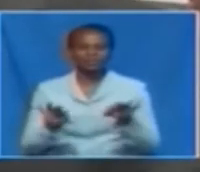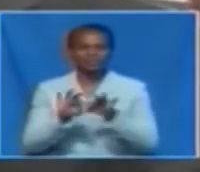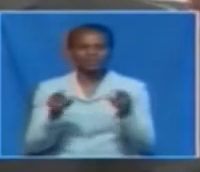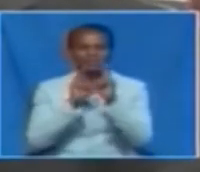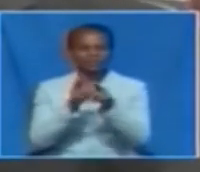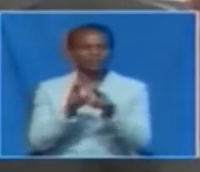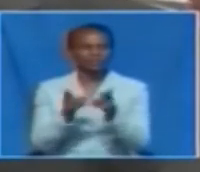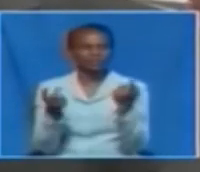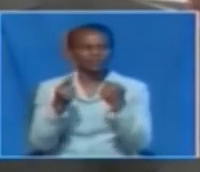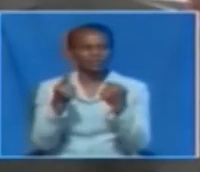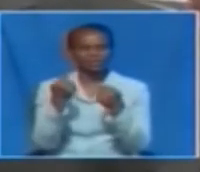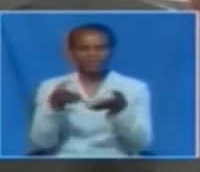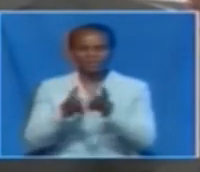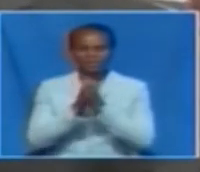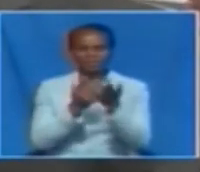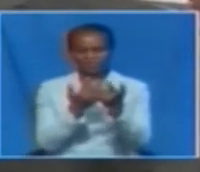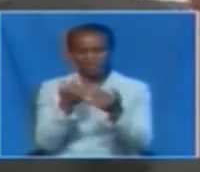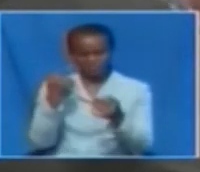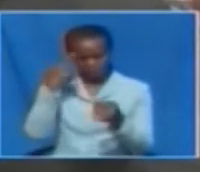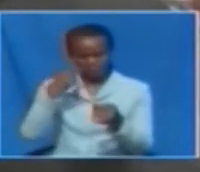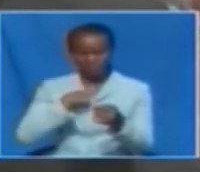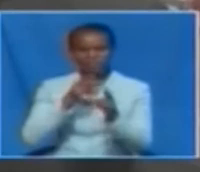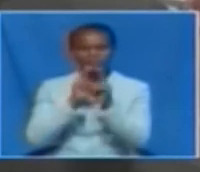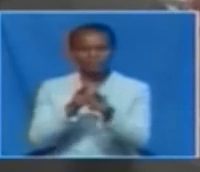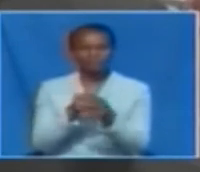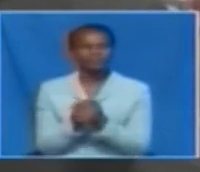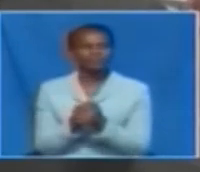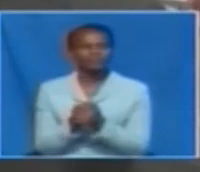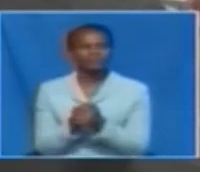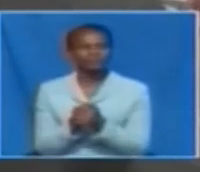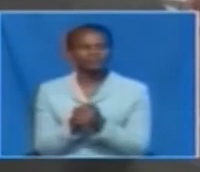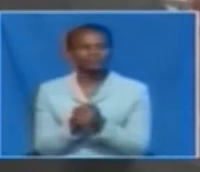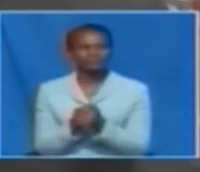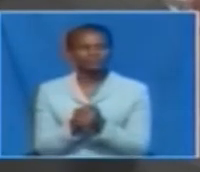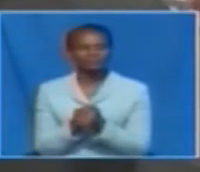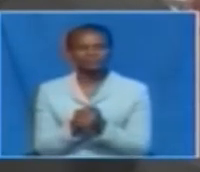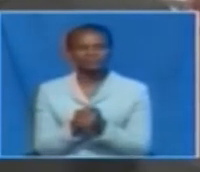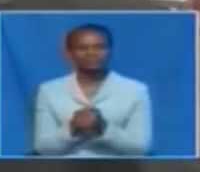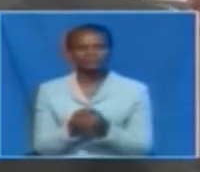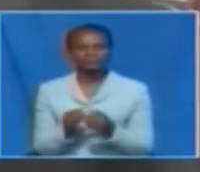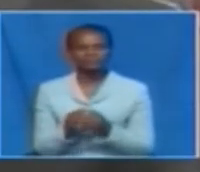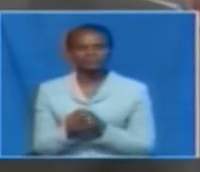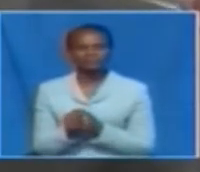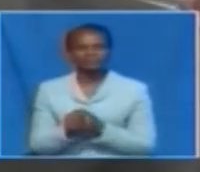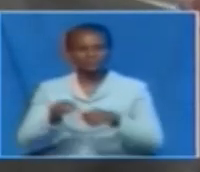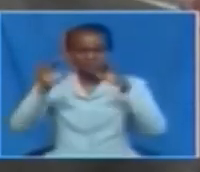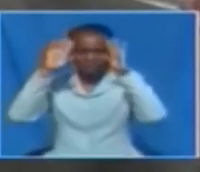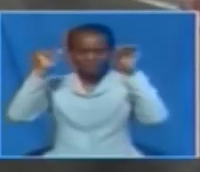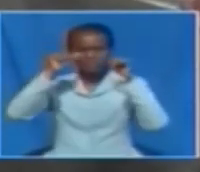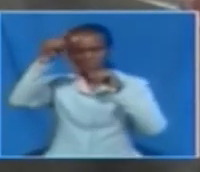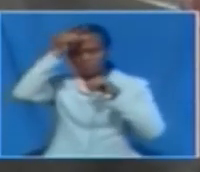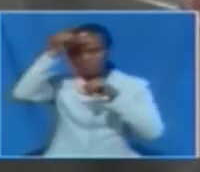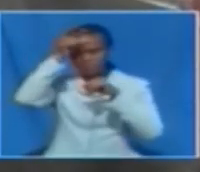When you ask a question, you wait for the answer. The issue of President Lungu announcing a